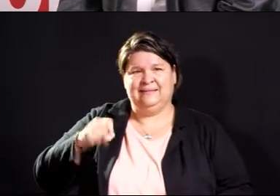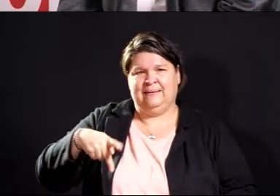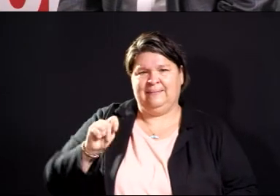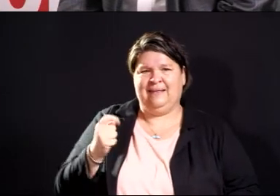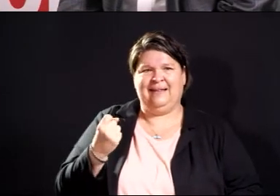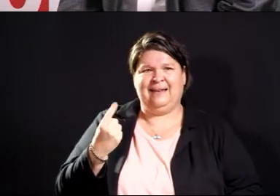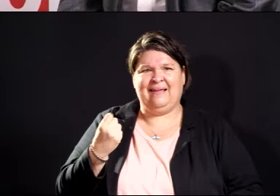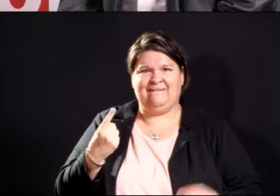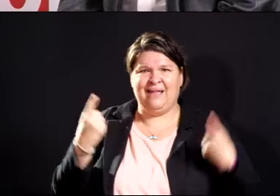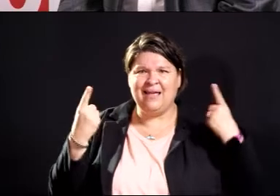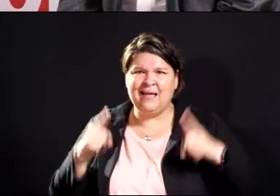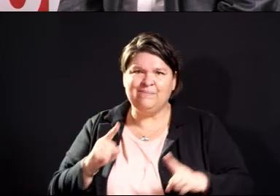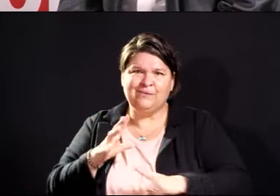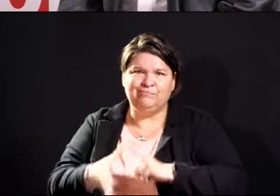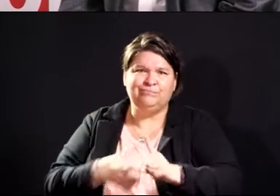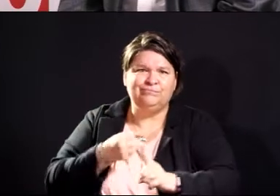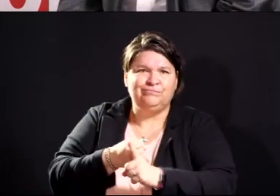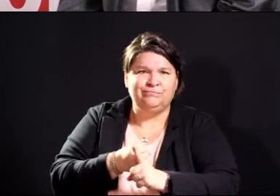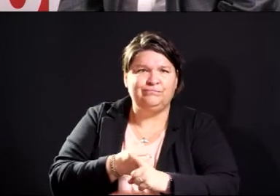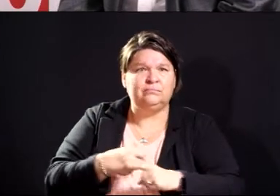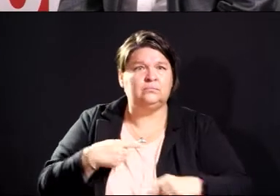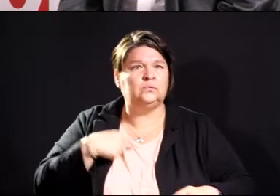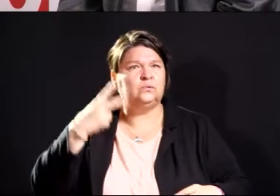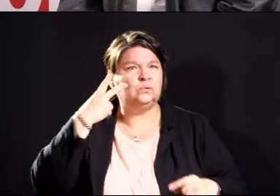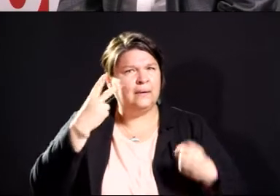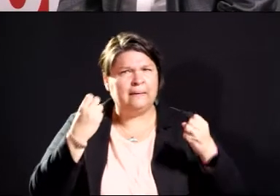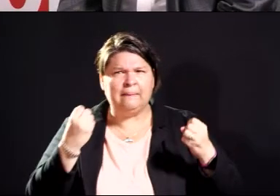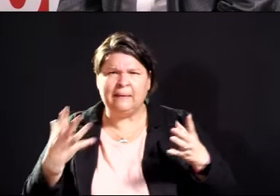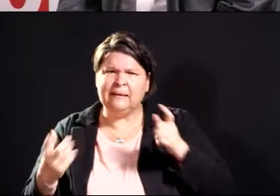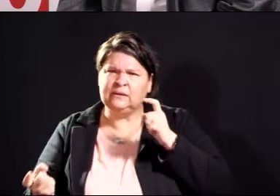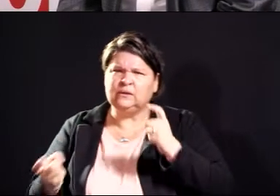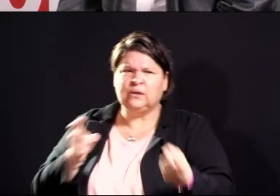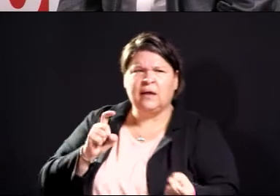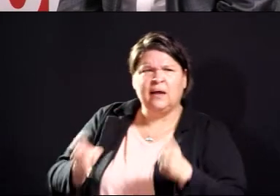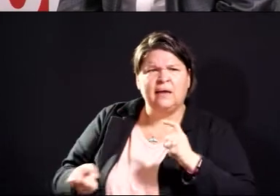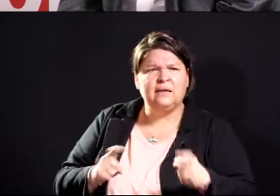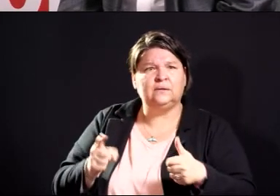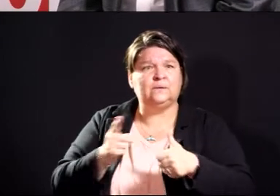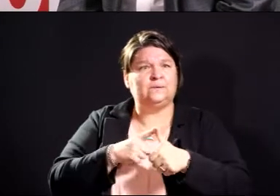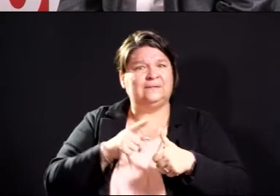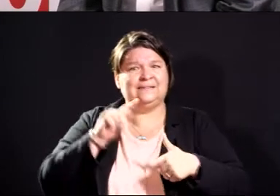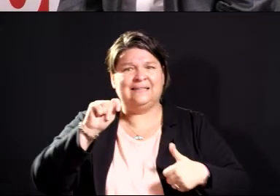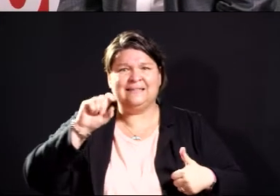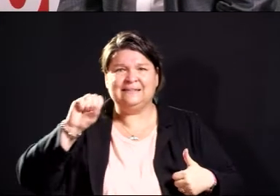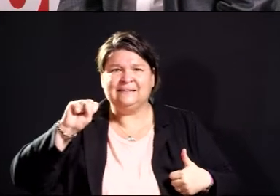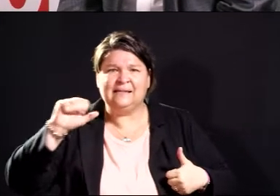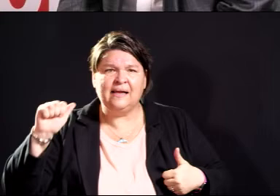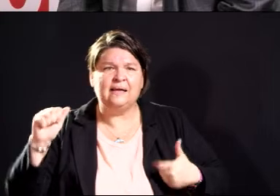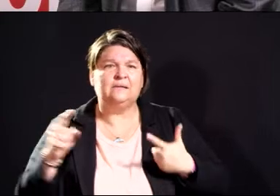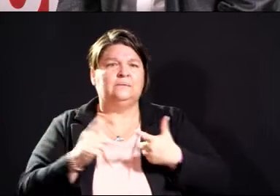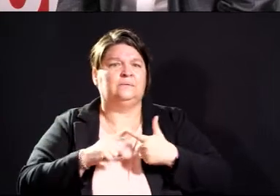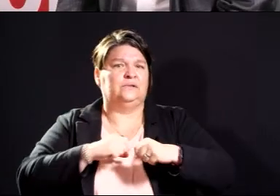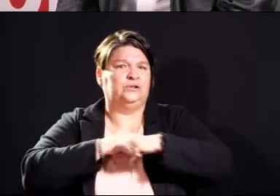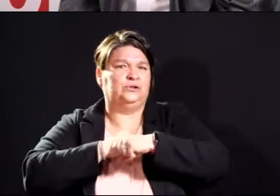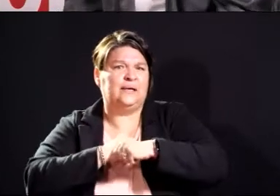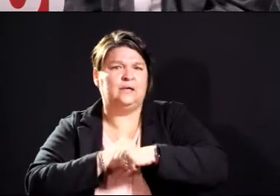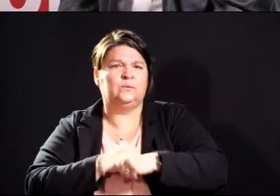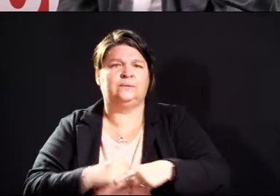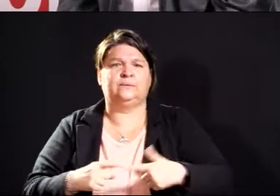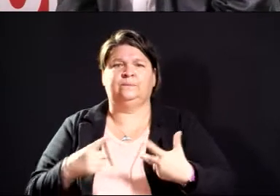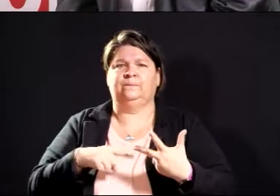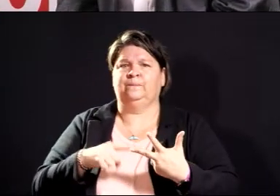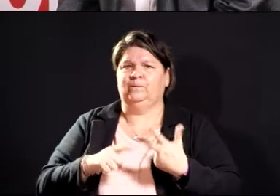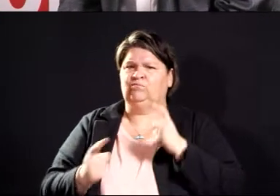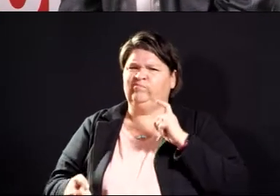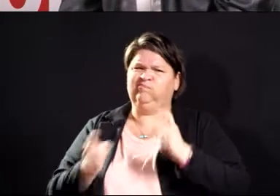saw a lot of changes. That's TSA, security. Right. Would you make any predictions that you're going to see or not see changes to